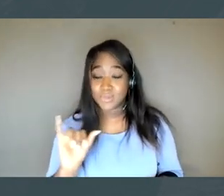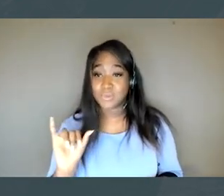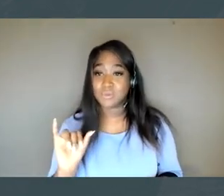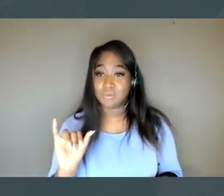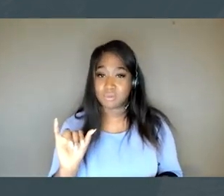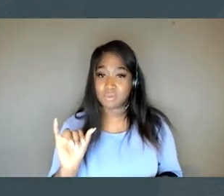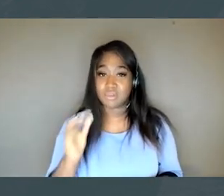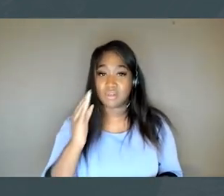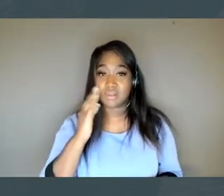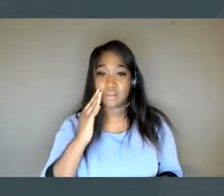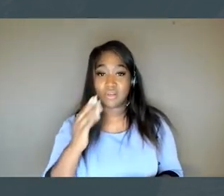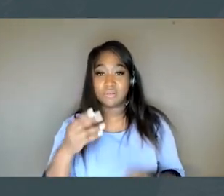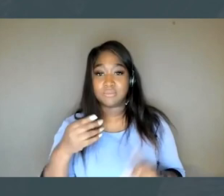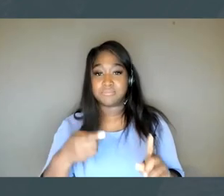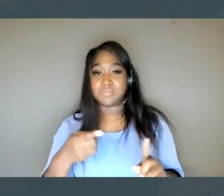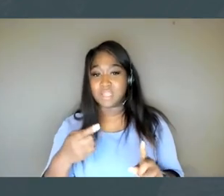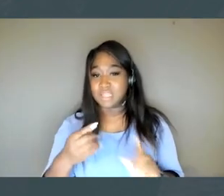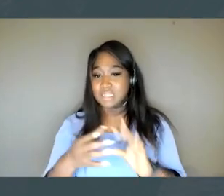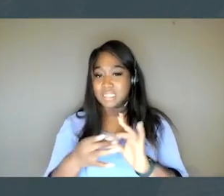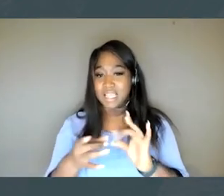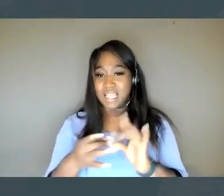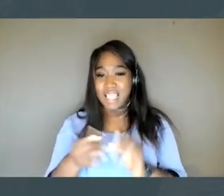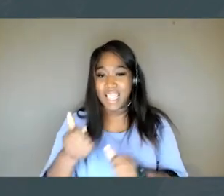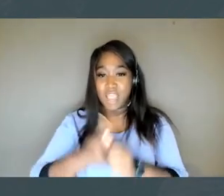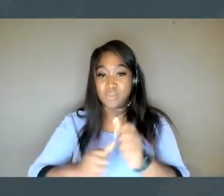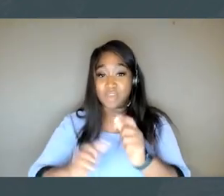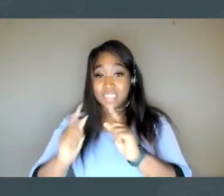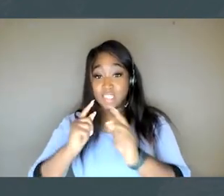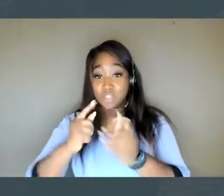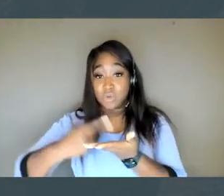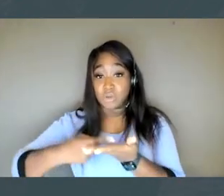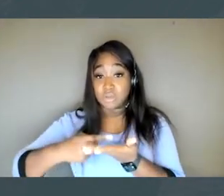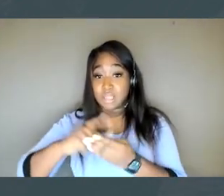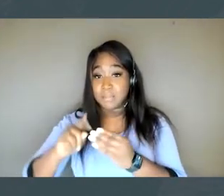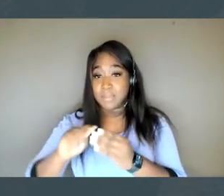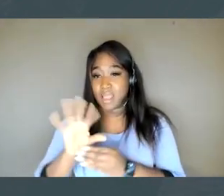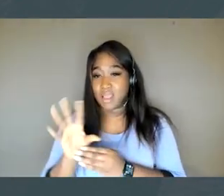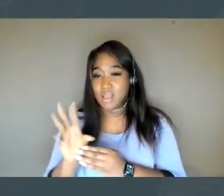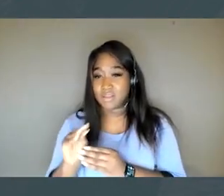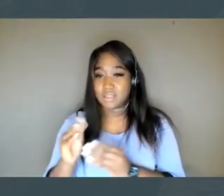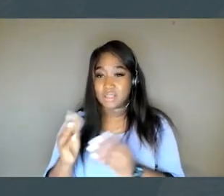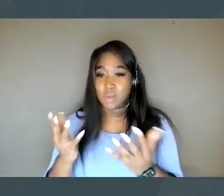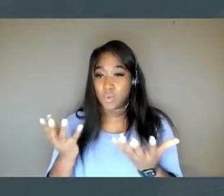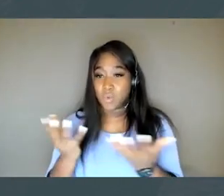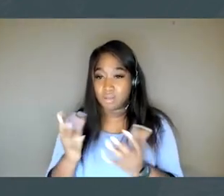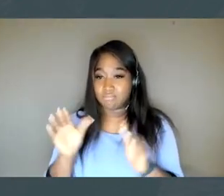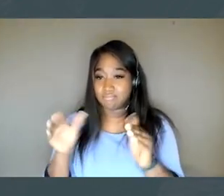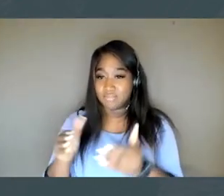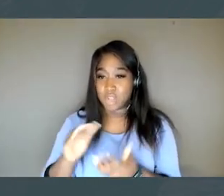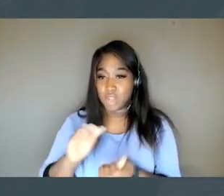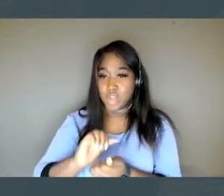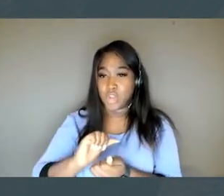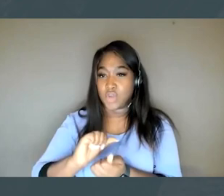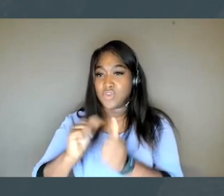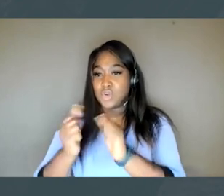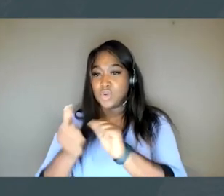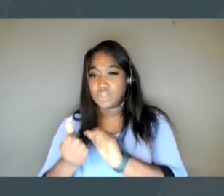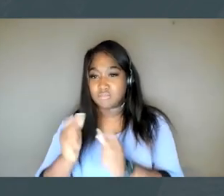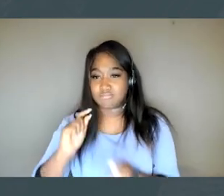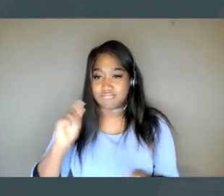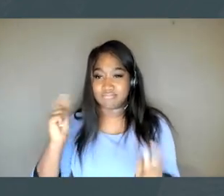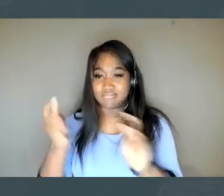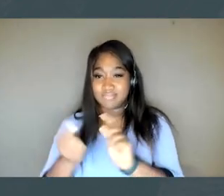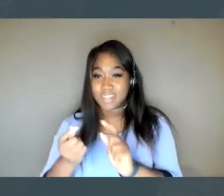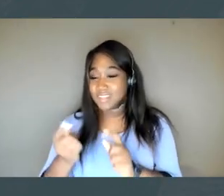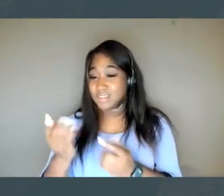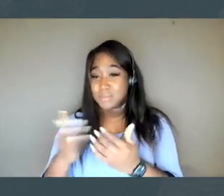Humtanji, he says, every discourse about Africa is about its conversion and transformation. So even when you look at like early, like 19th century,